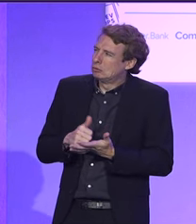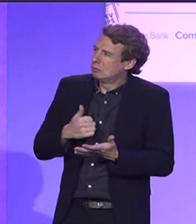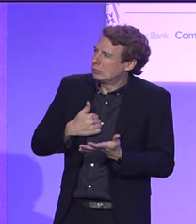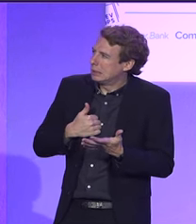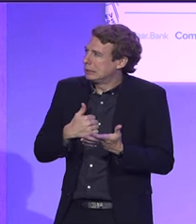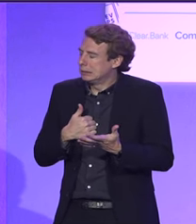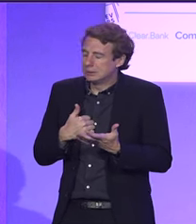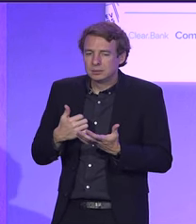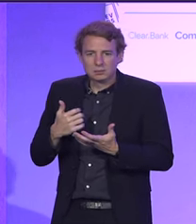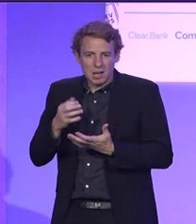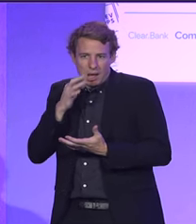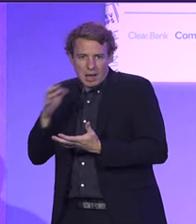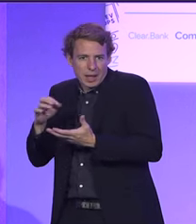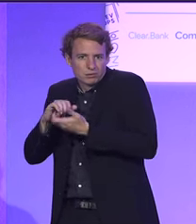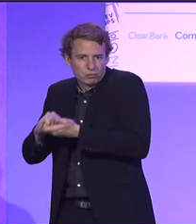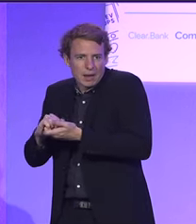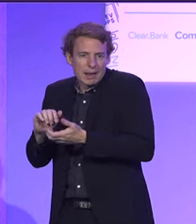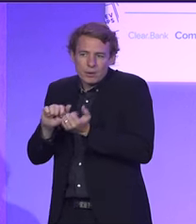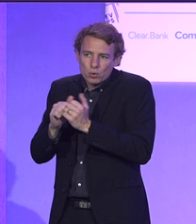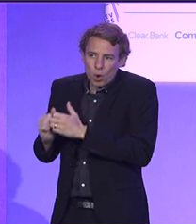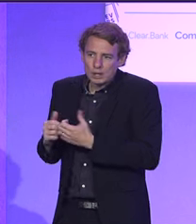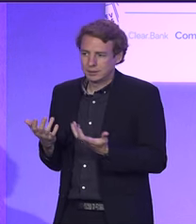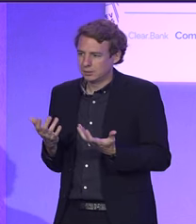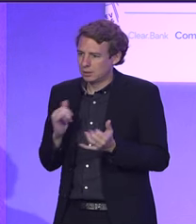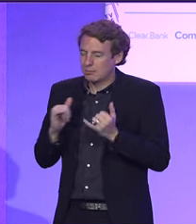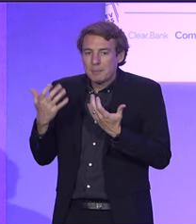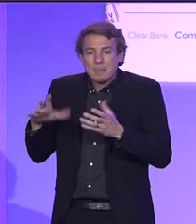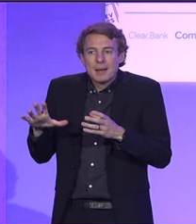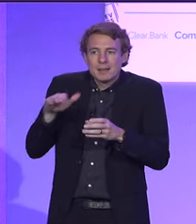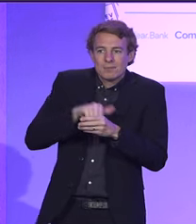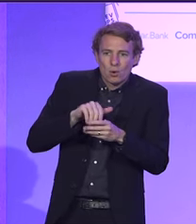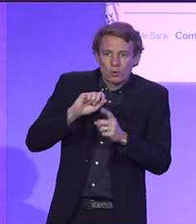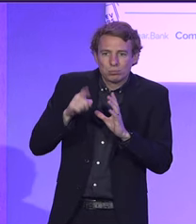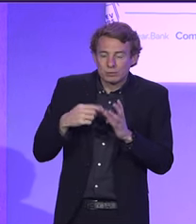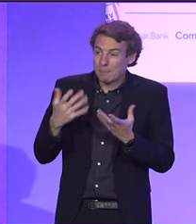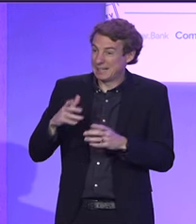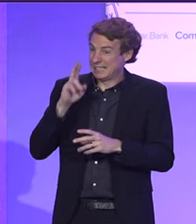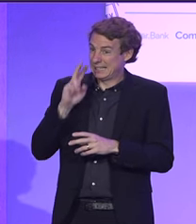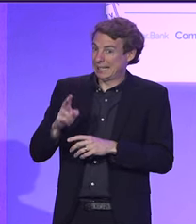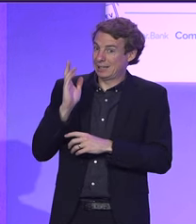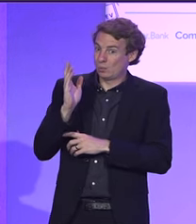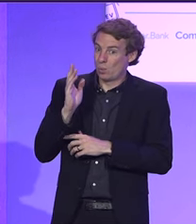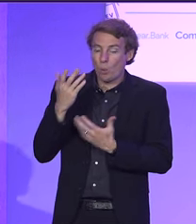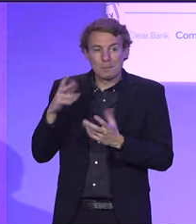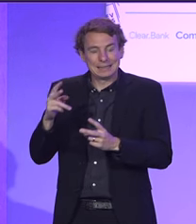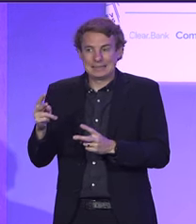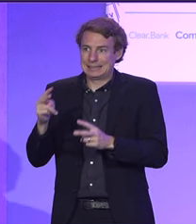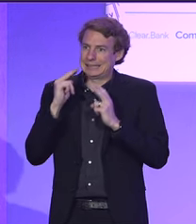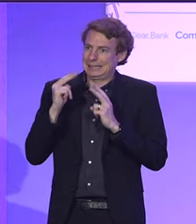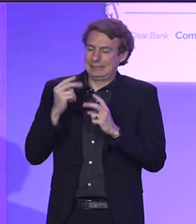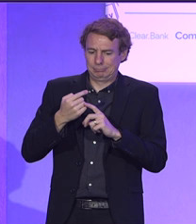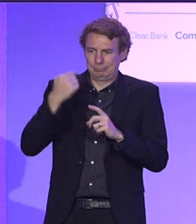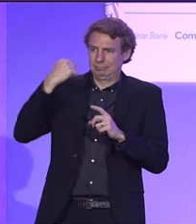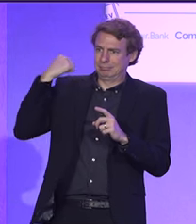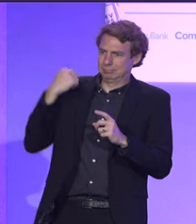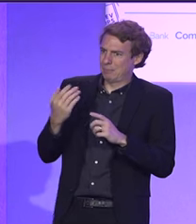project with you, you know, if they saw your talk and your abstract 6 months ago before you solved the issue, would they have wanted to come to your